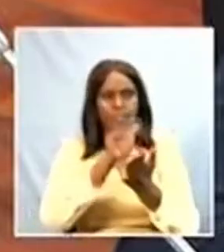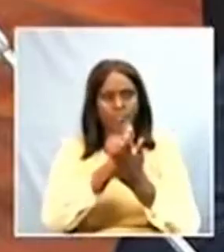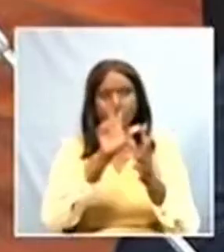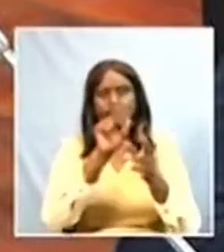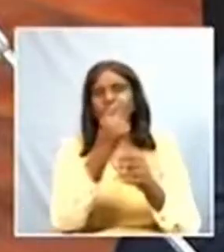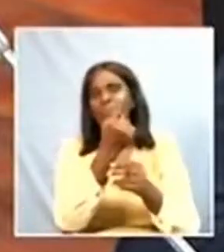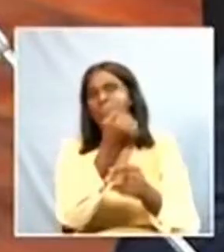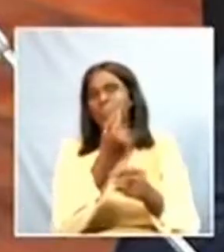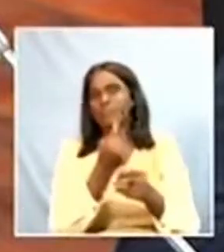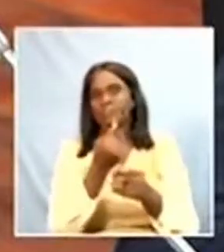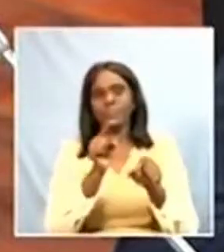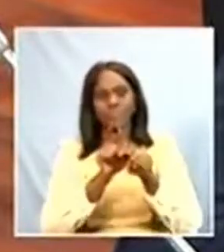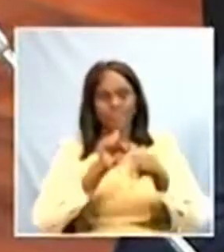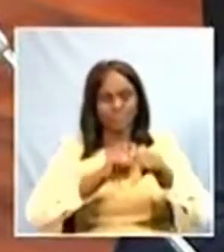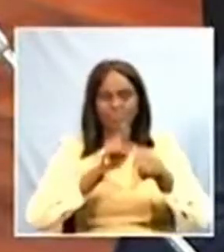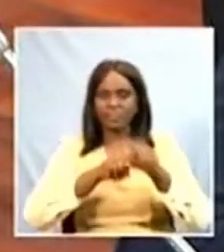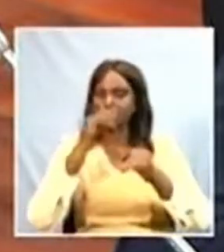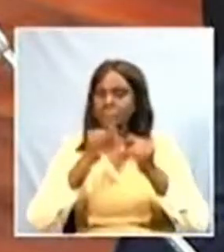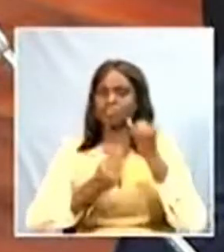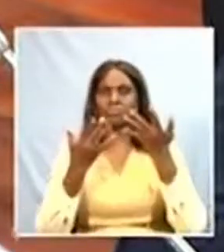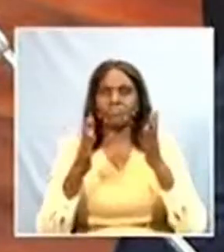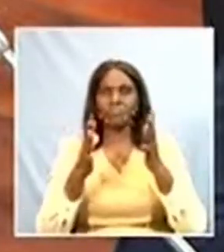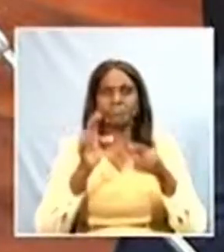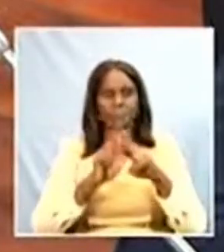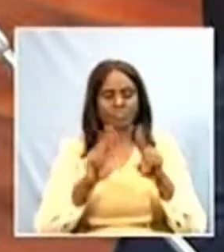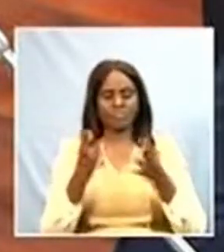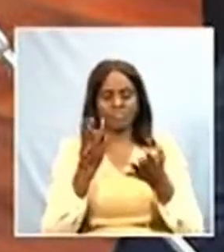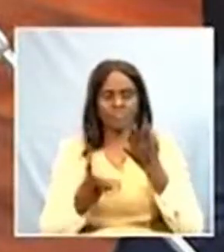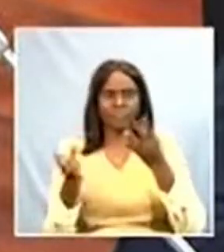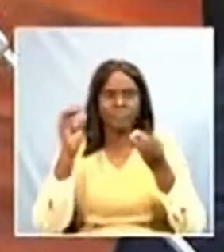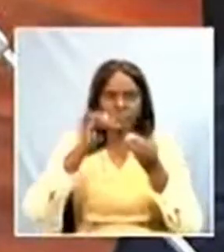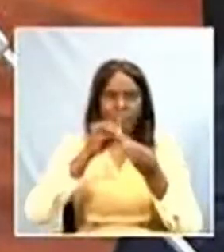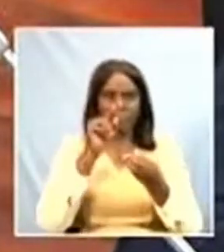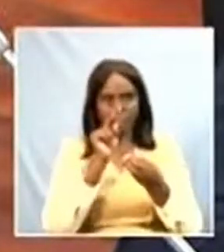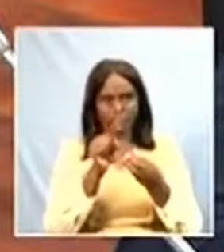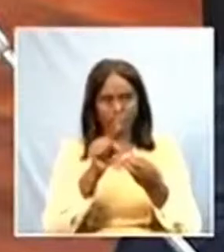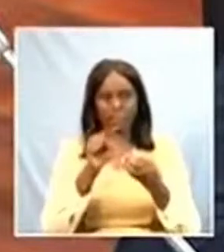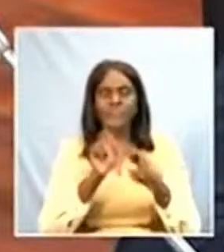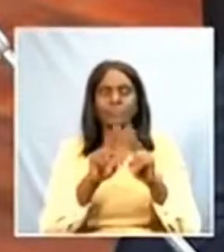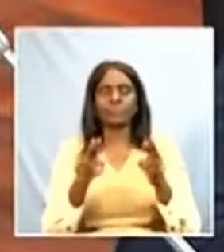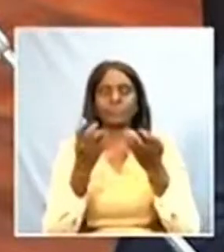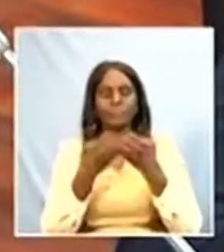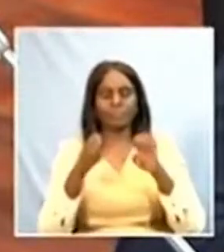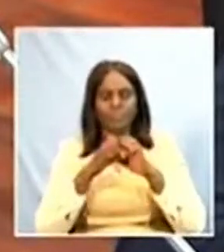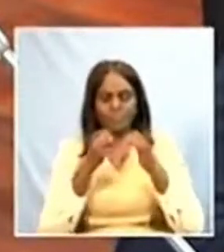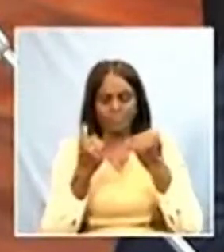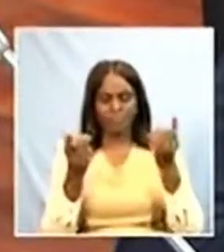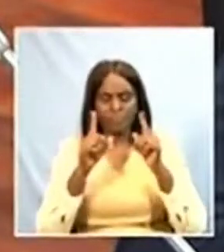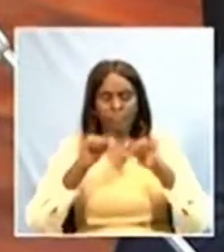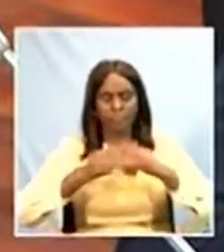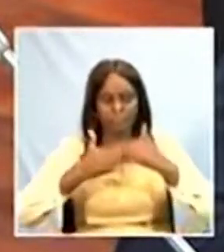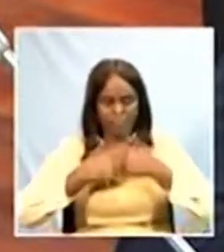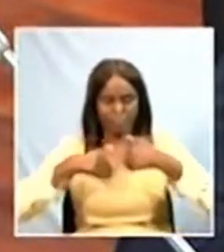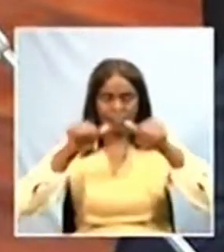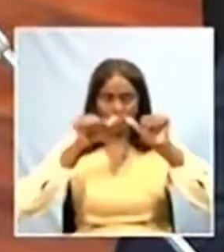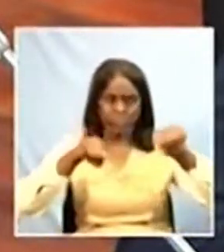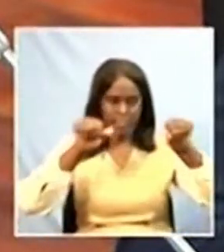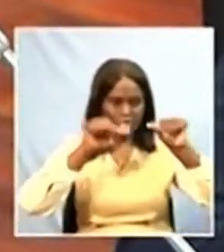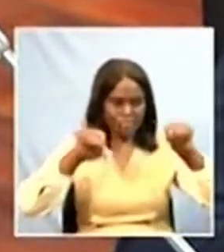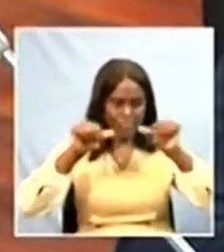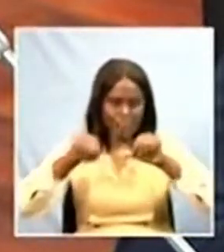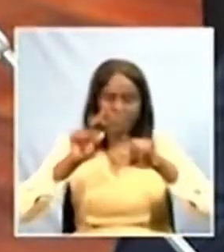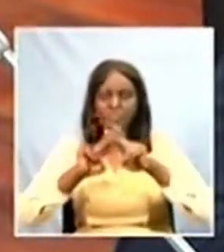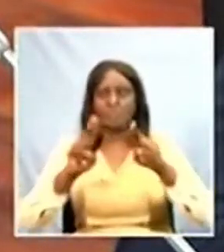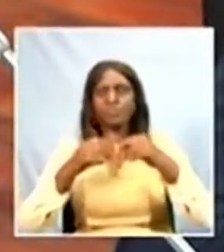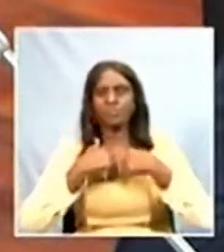is coming forth, and time is elapsing. And Chair, maybe to add on that, even now when we have conducted an assessment, Chair, we